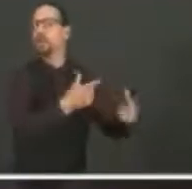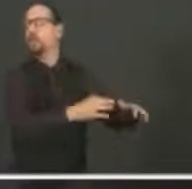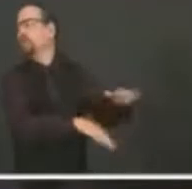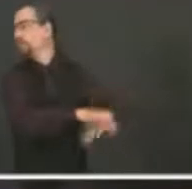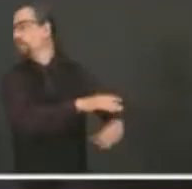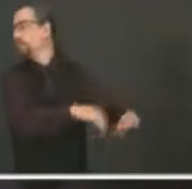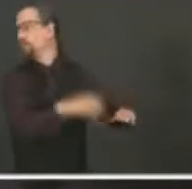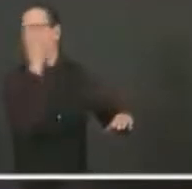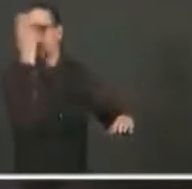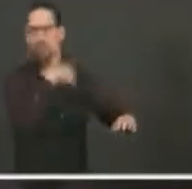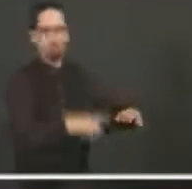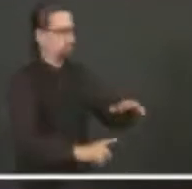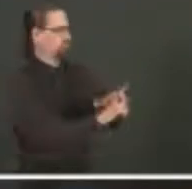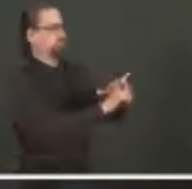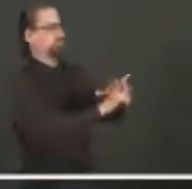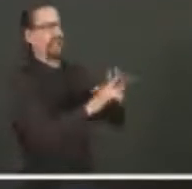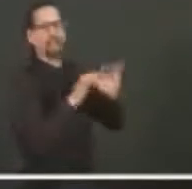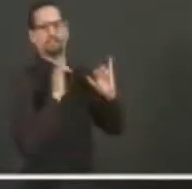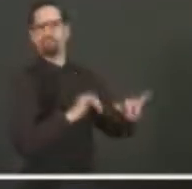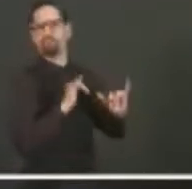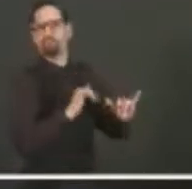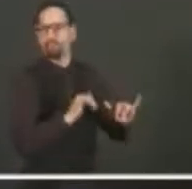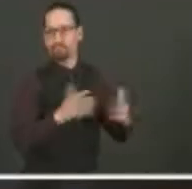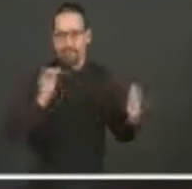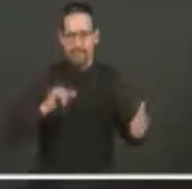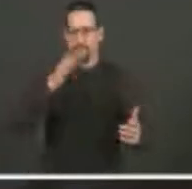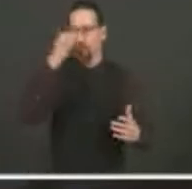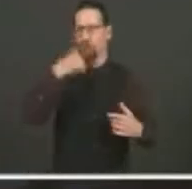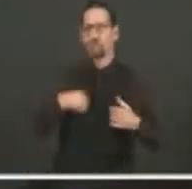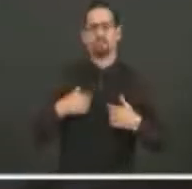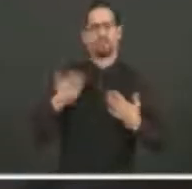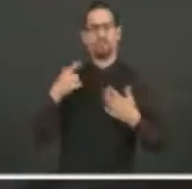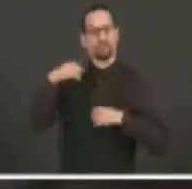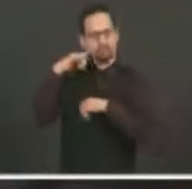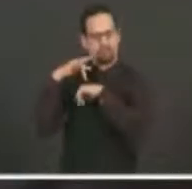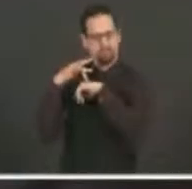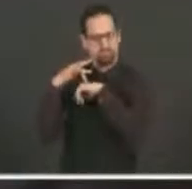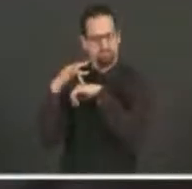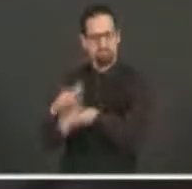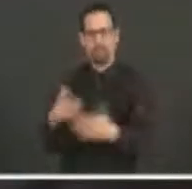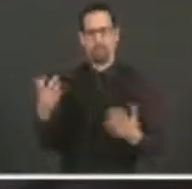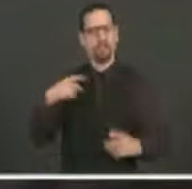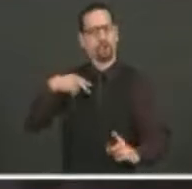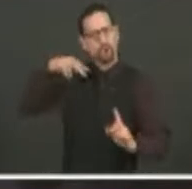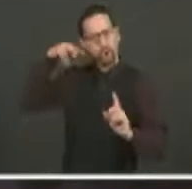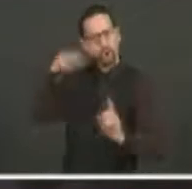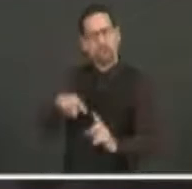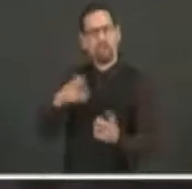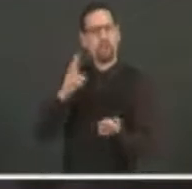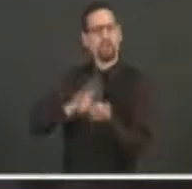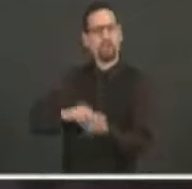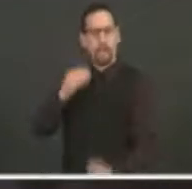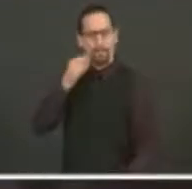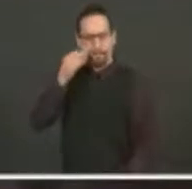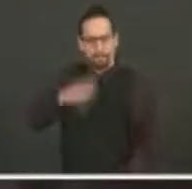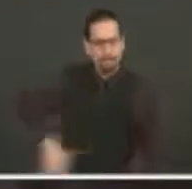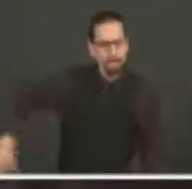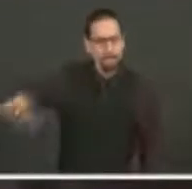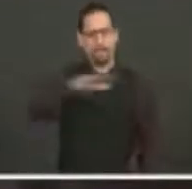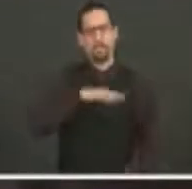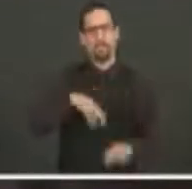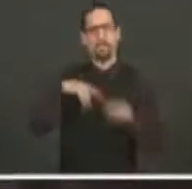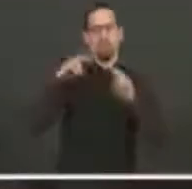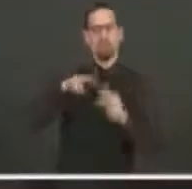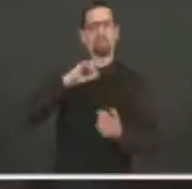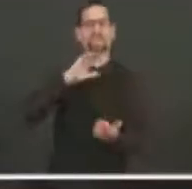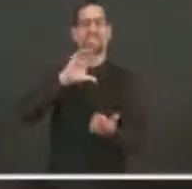our data in our nursing homes, in the ACI, in Central Falls, Providence, and Pawtucket. That's why I'm upset.